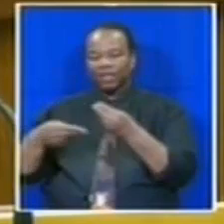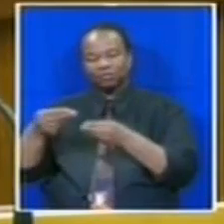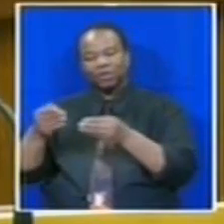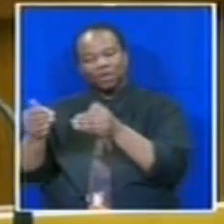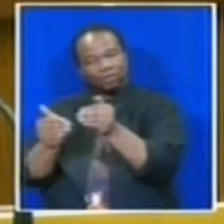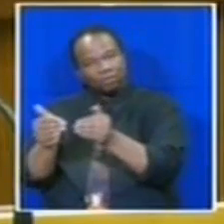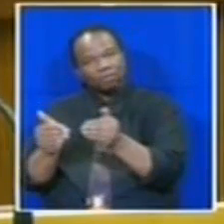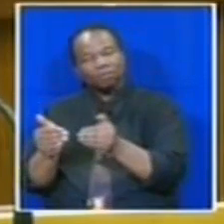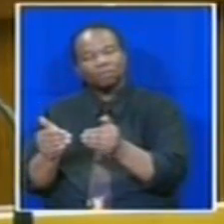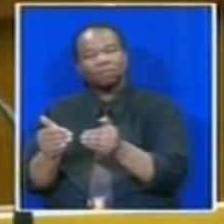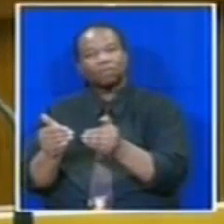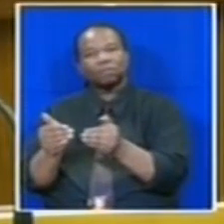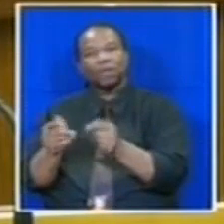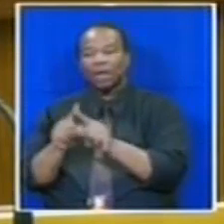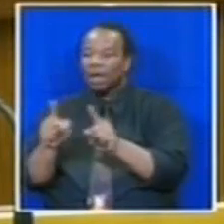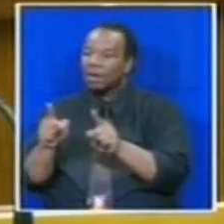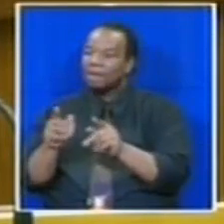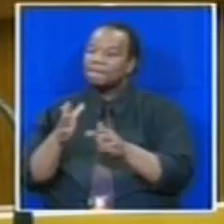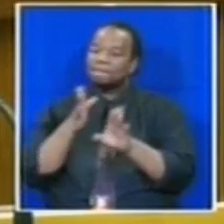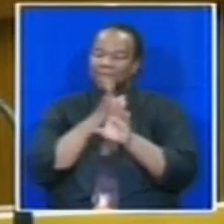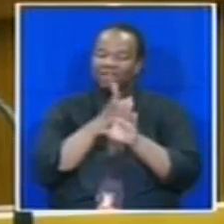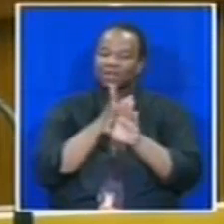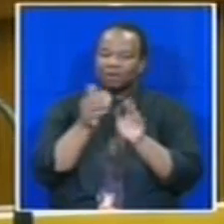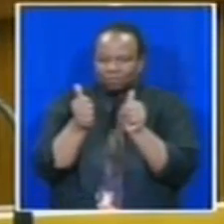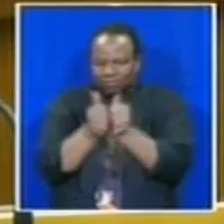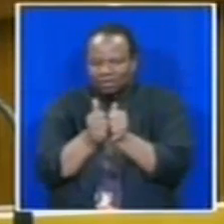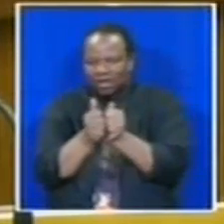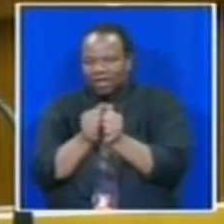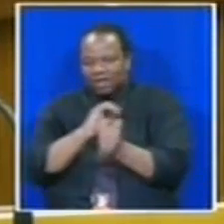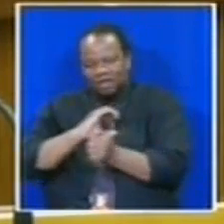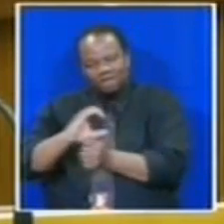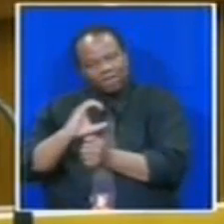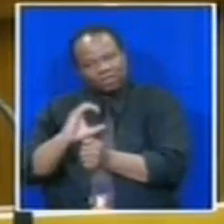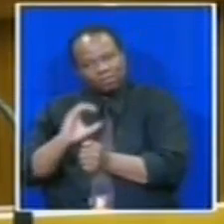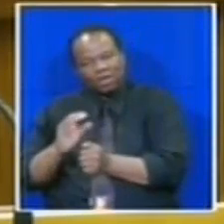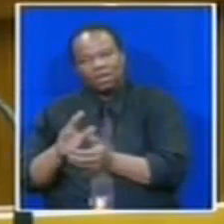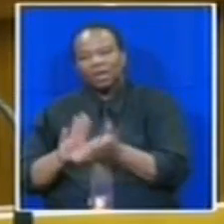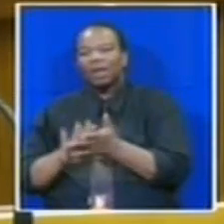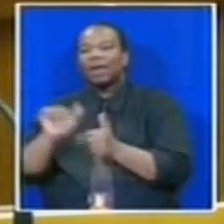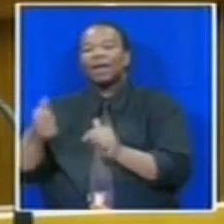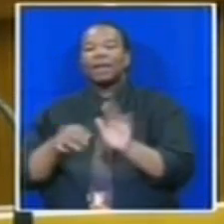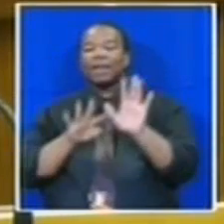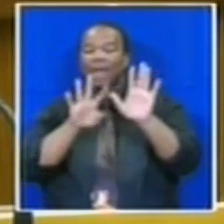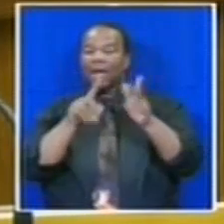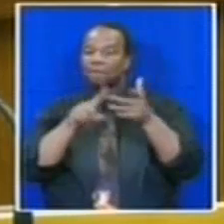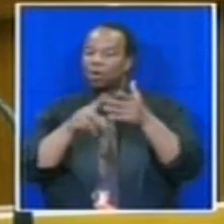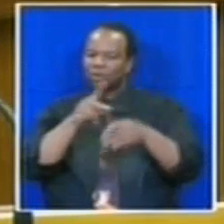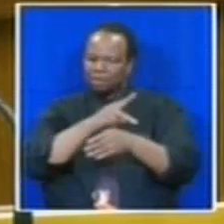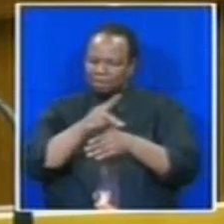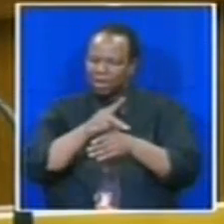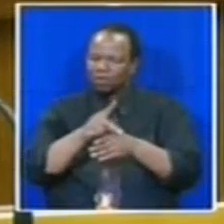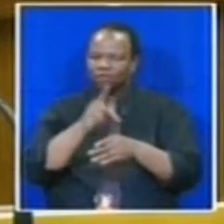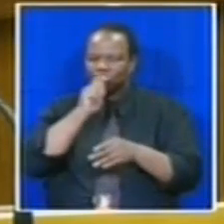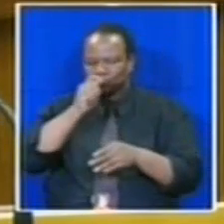public and private sector investment. Aggressive implementation of our plans, the 9-point plan included, for the real economy